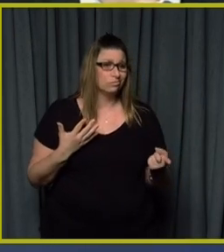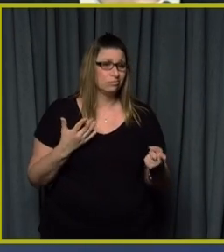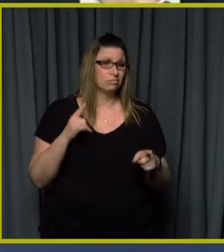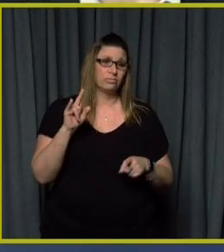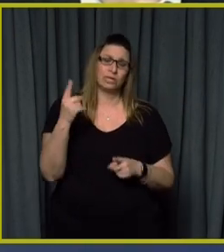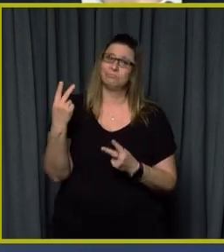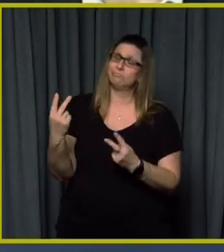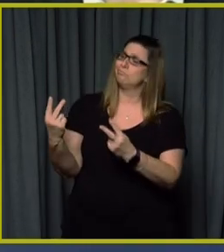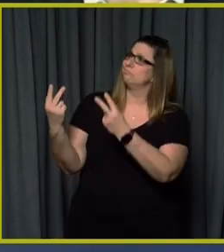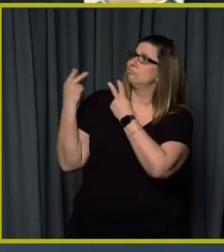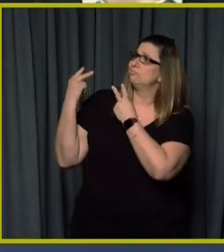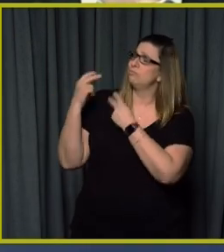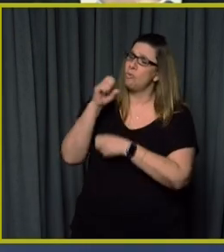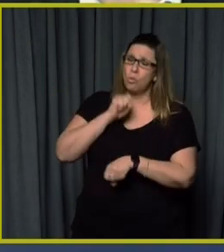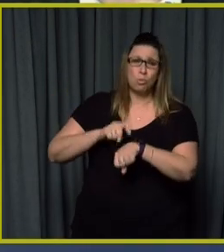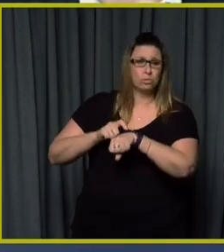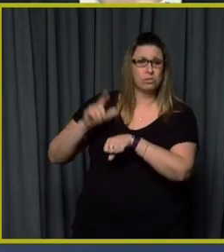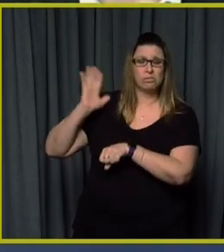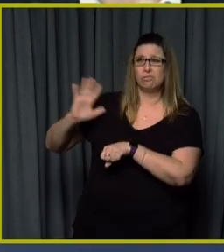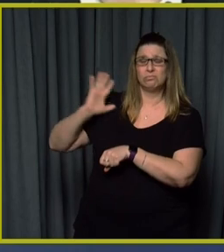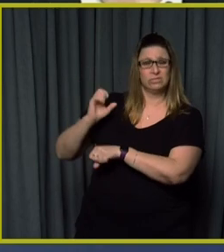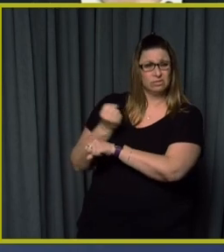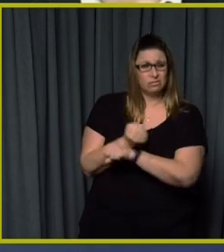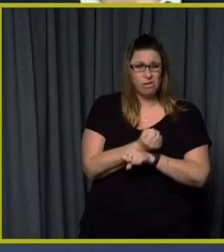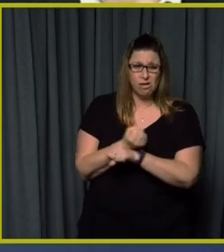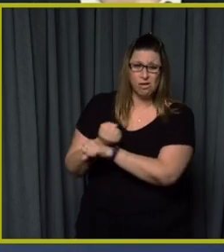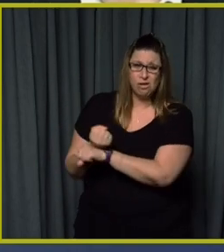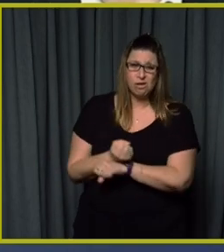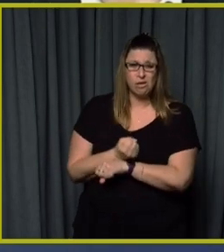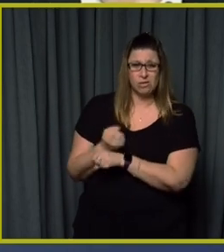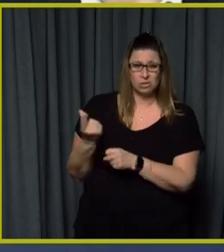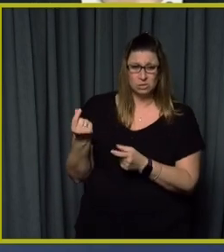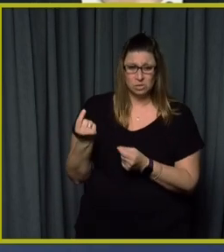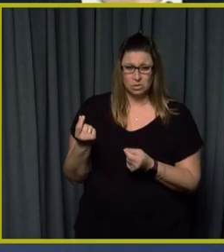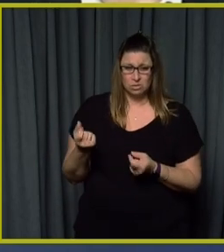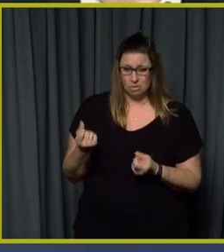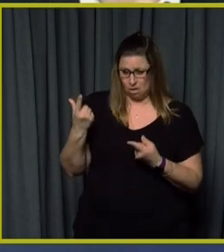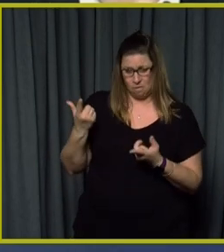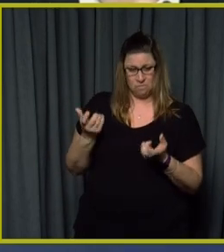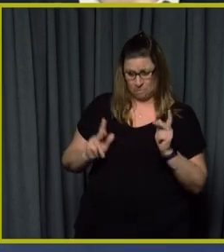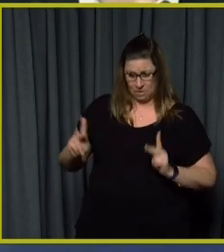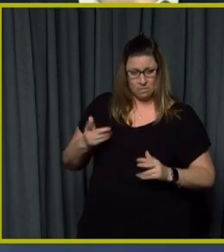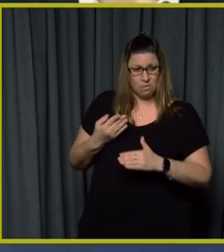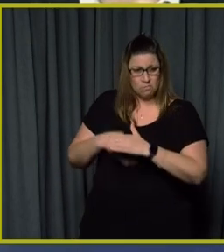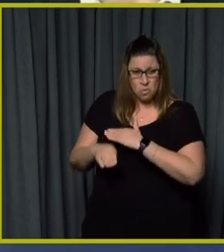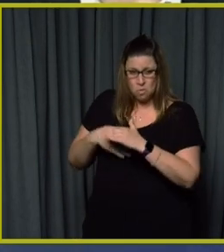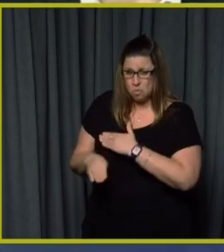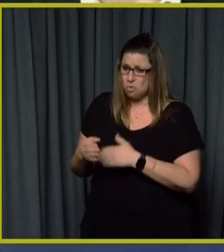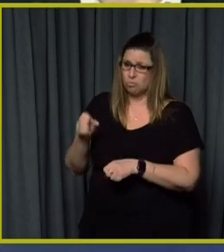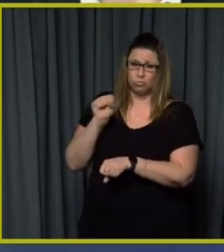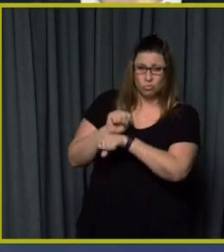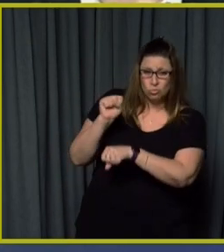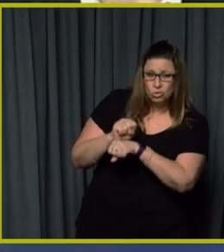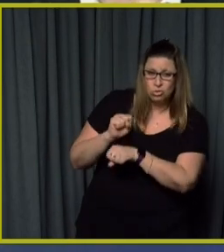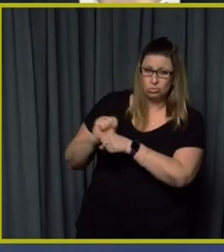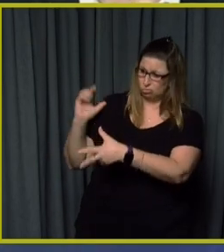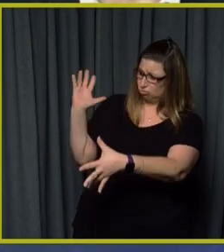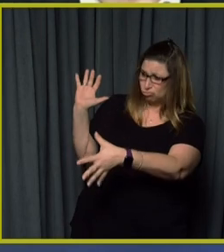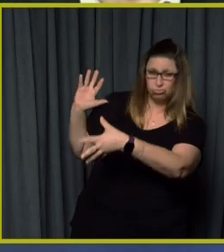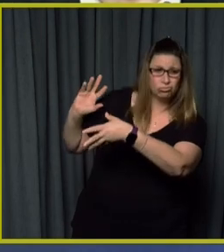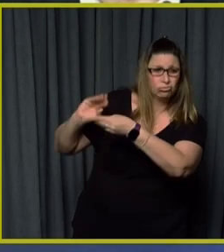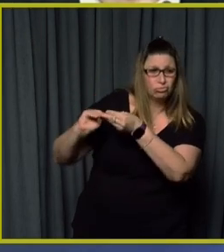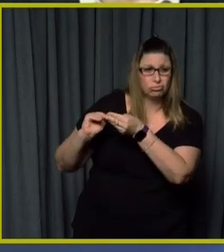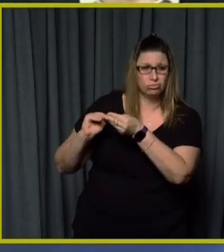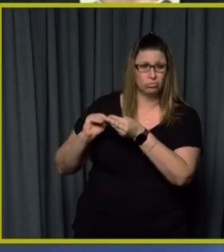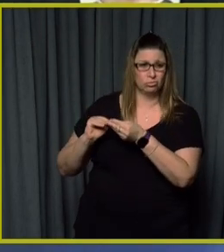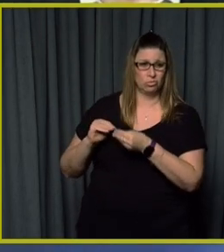only as valuable as how many they could reproduce of more people who were thought to be owned by the person that called themselves the owner, right? You go all the